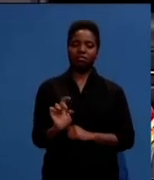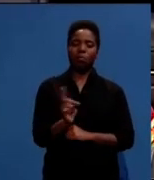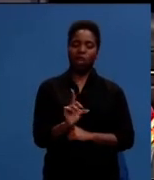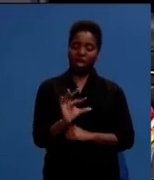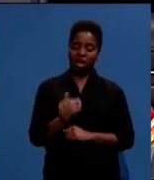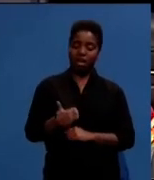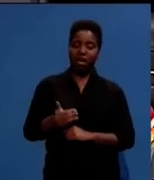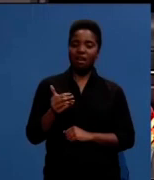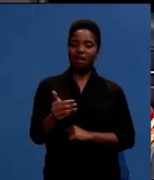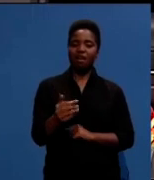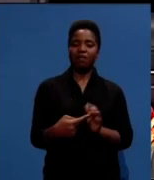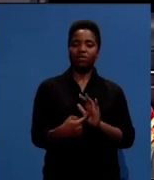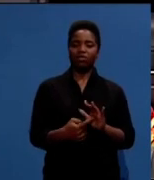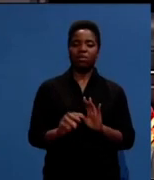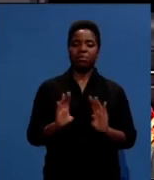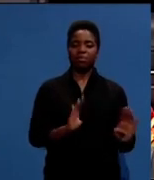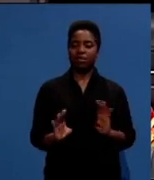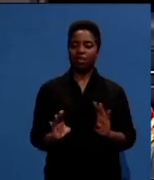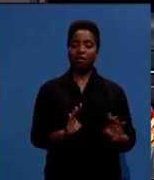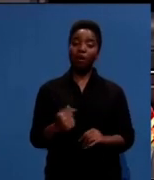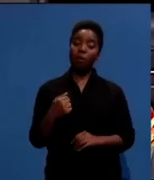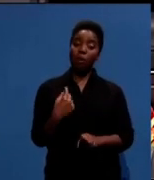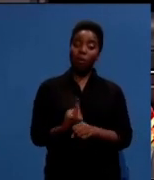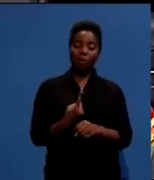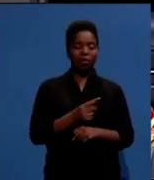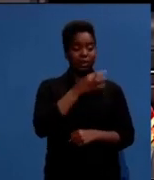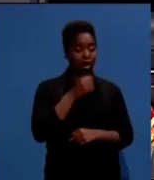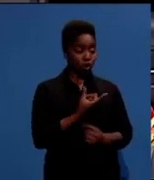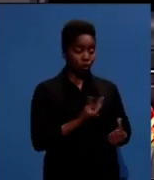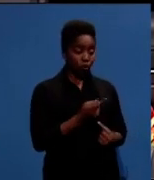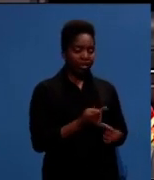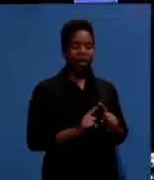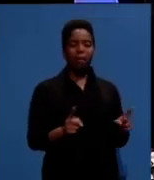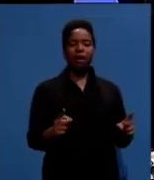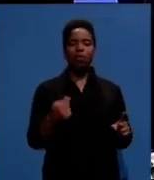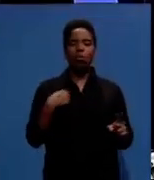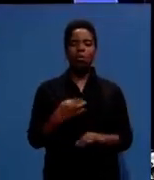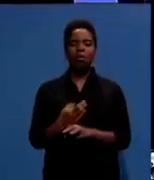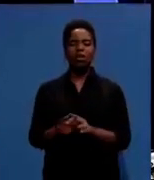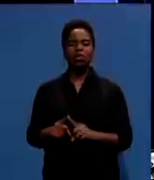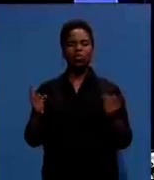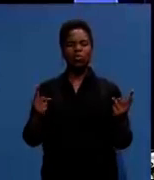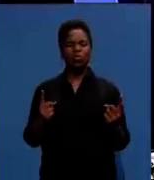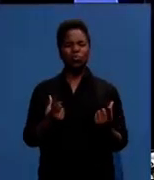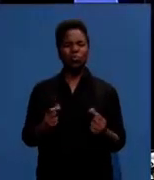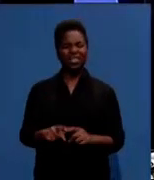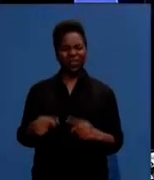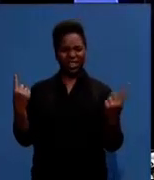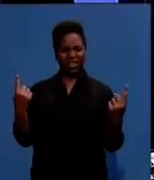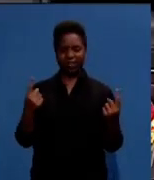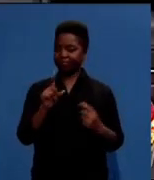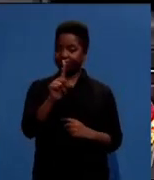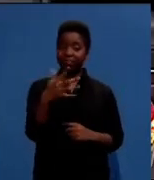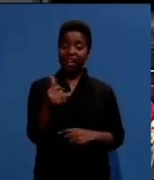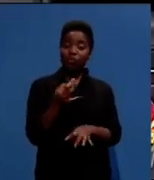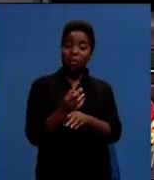and demonstrating in your behavior. So we tend to be saying one thing as parents and doing the other. And I think the example that he gives us is that you have to live it. And it's